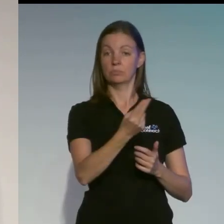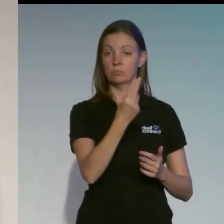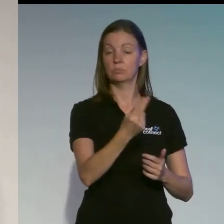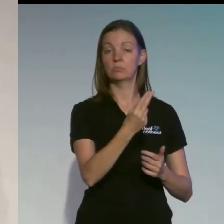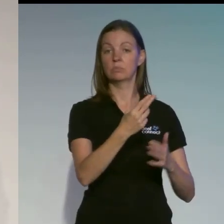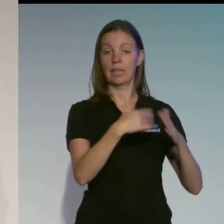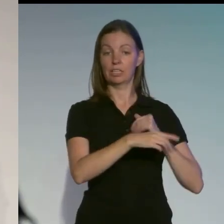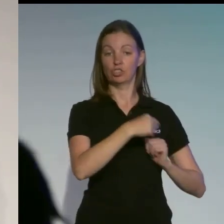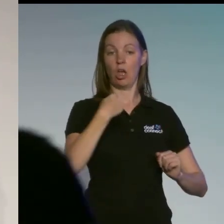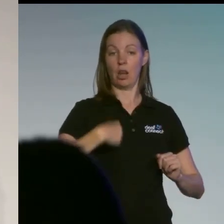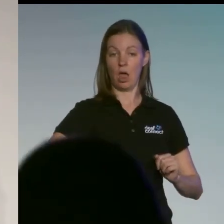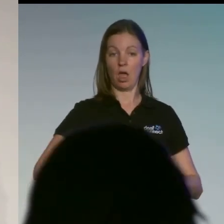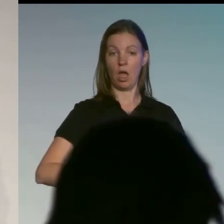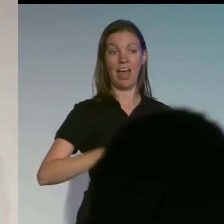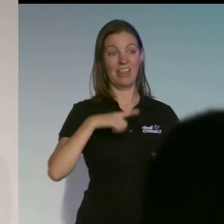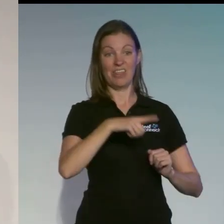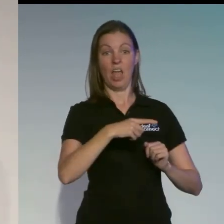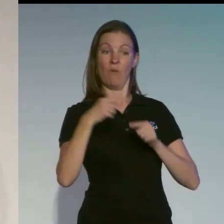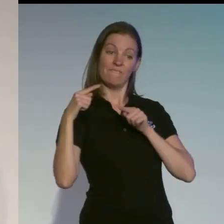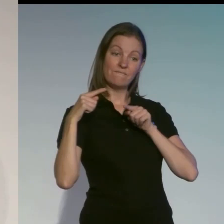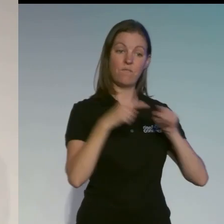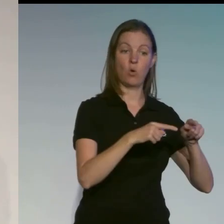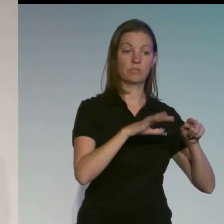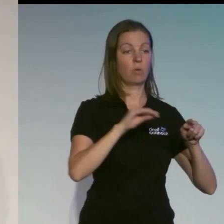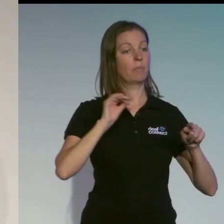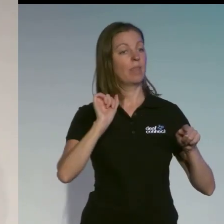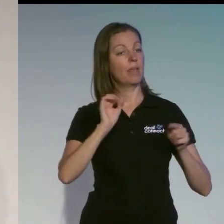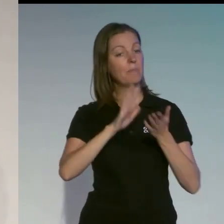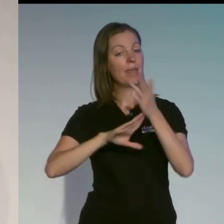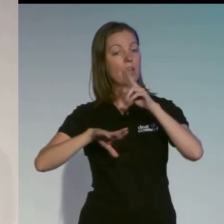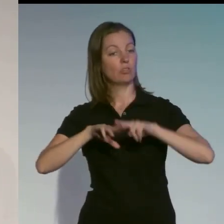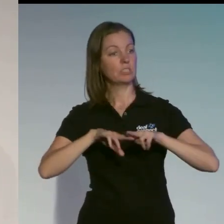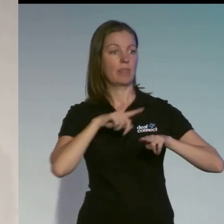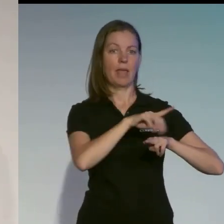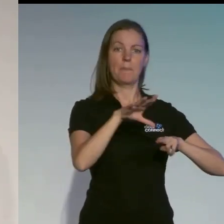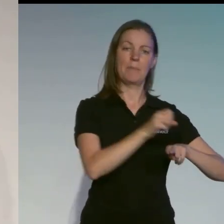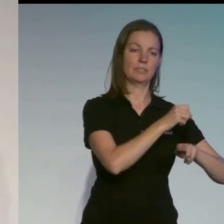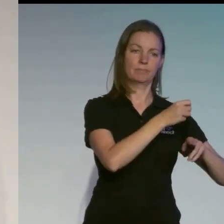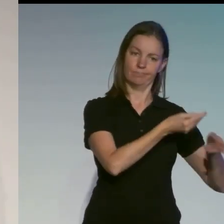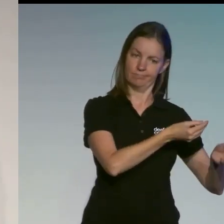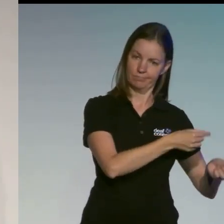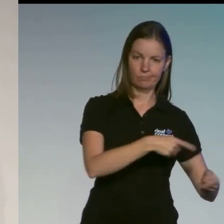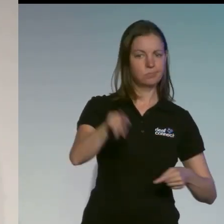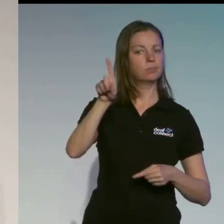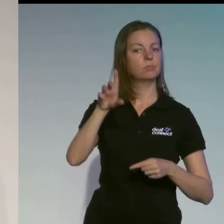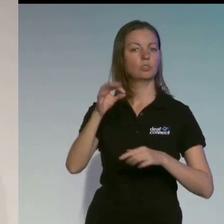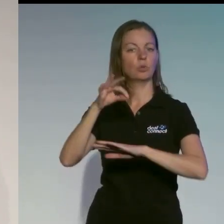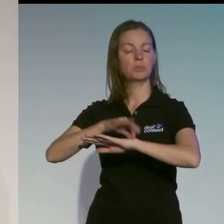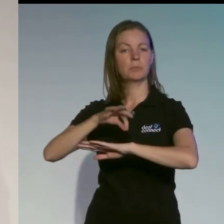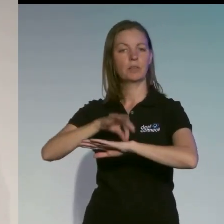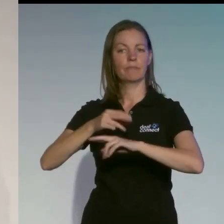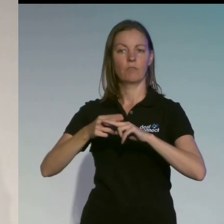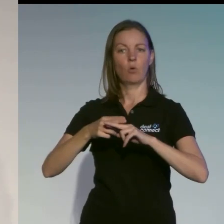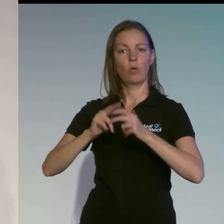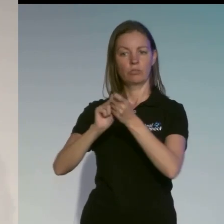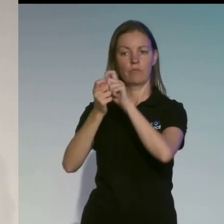they was enforced to accept the conversion treatment in a hospital. So the